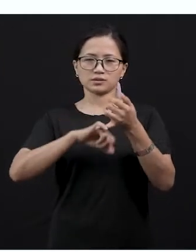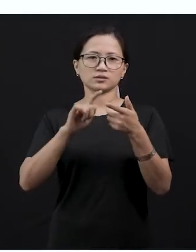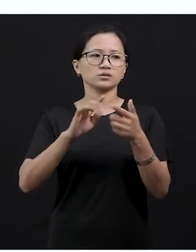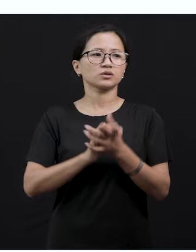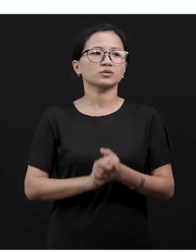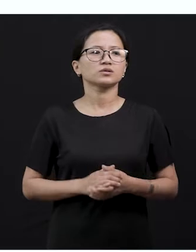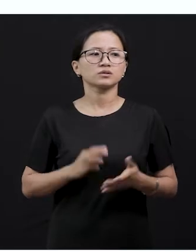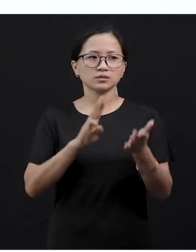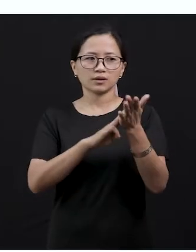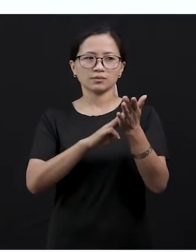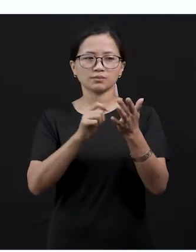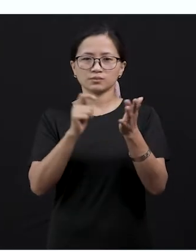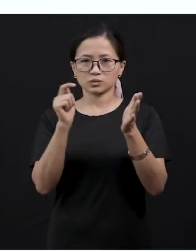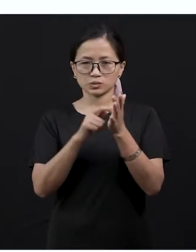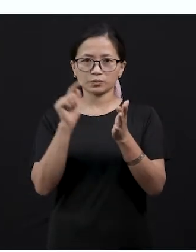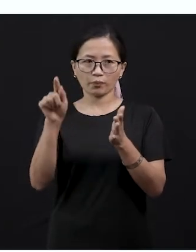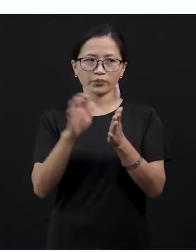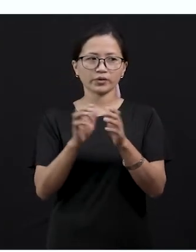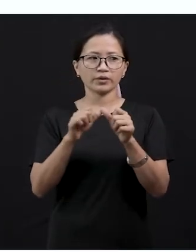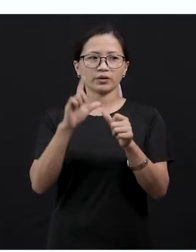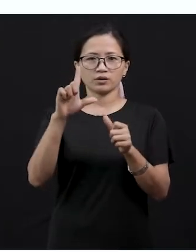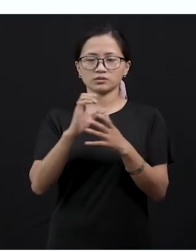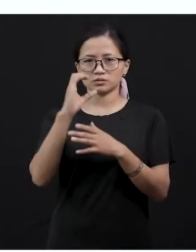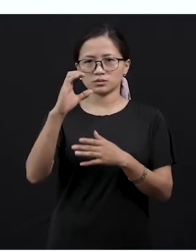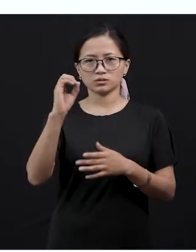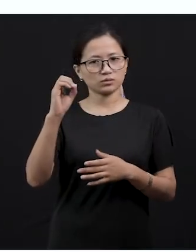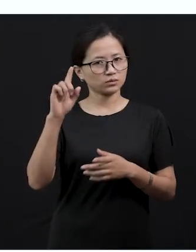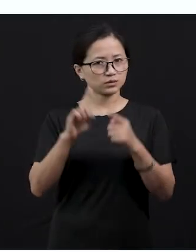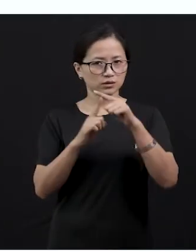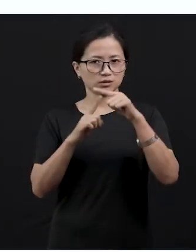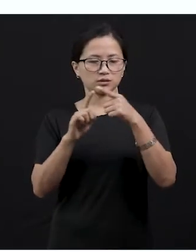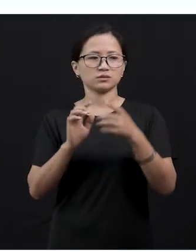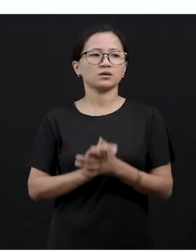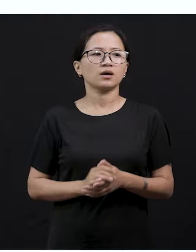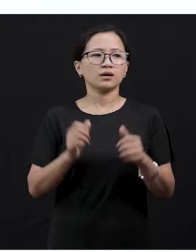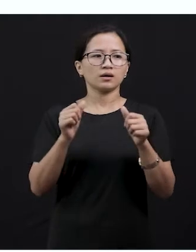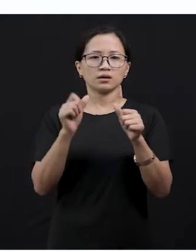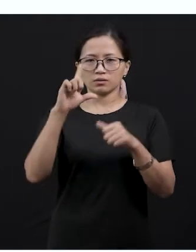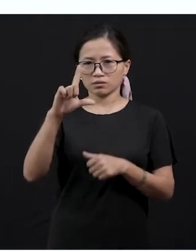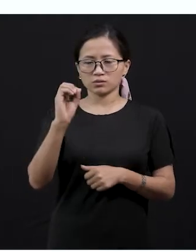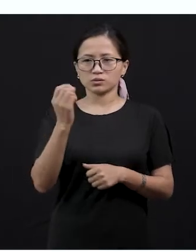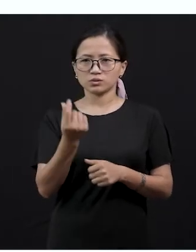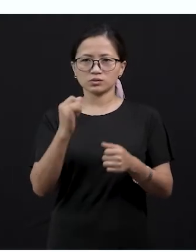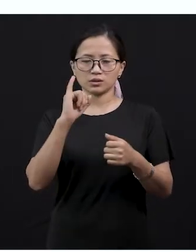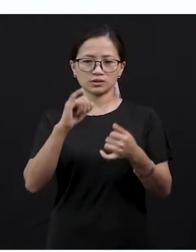wrote the novel written A Little Women. Okay, shall we all spell Lois M. Alcott?